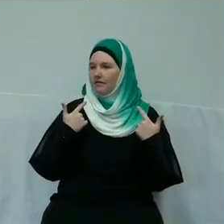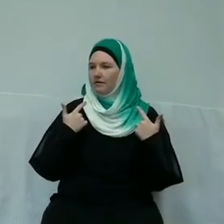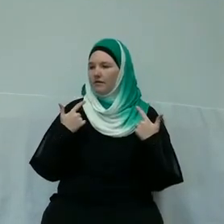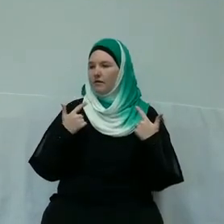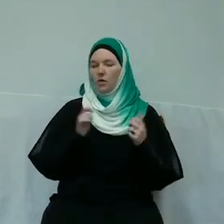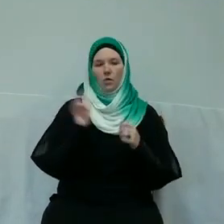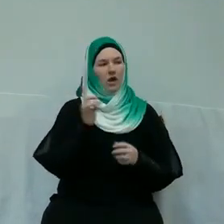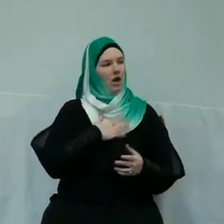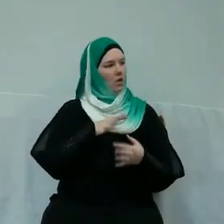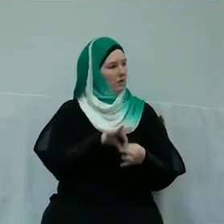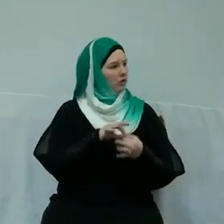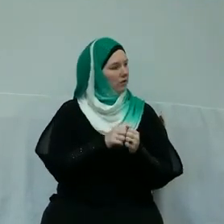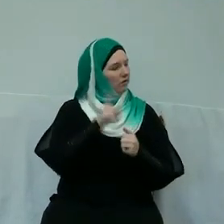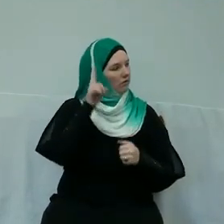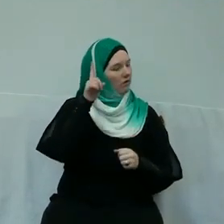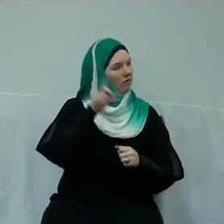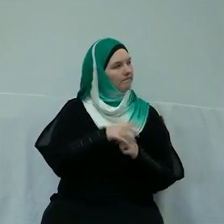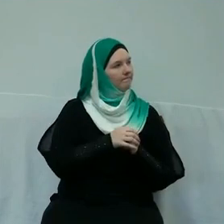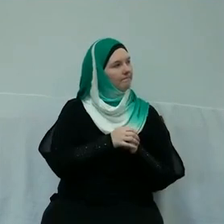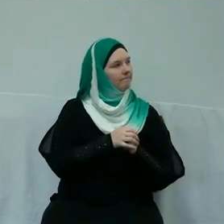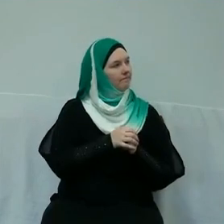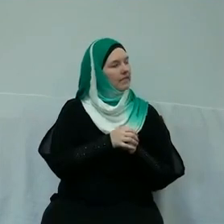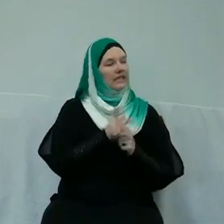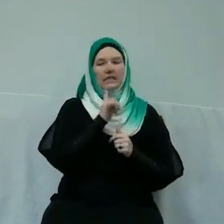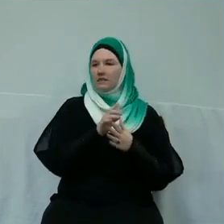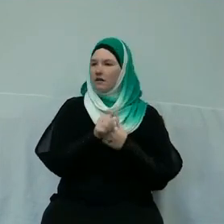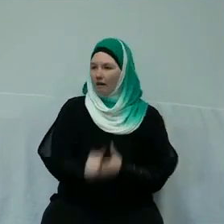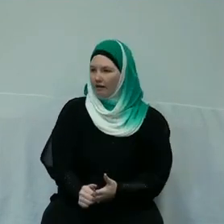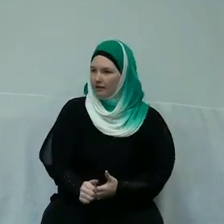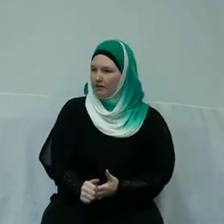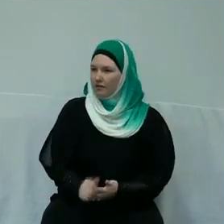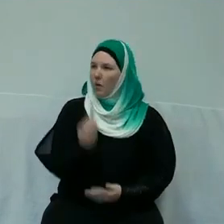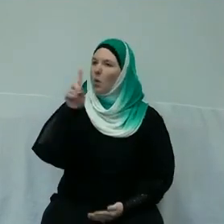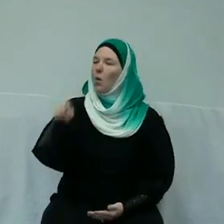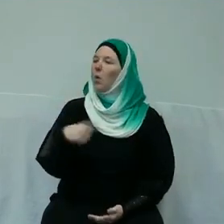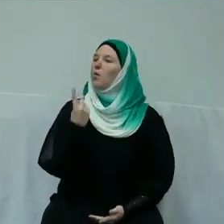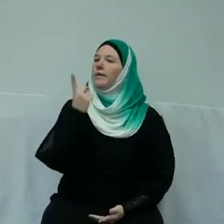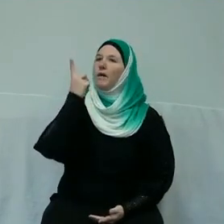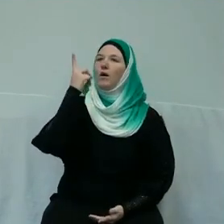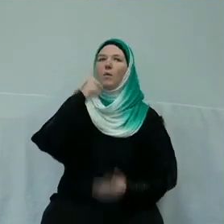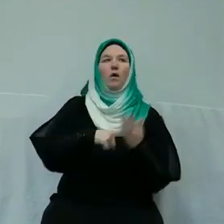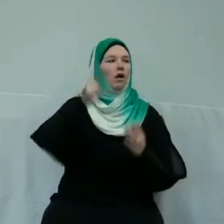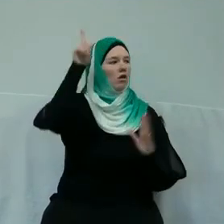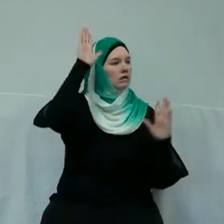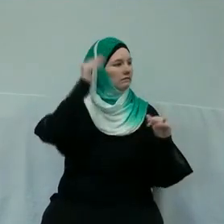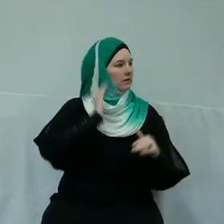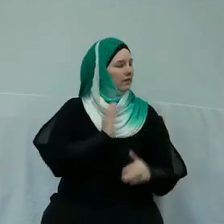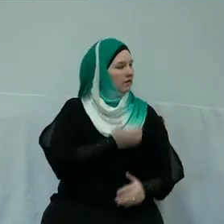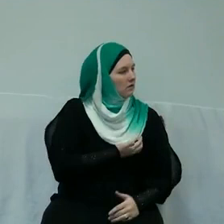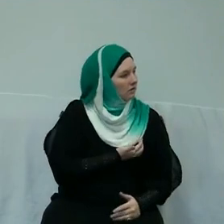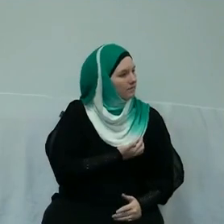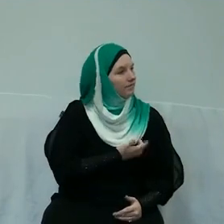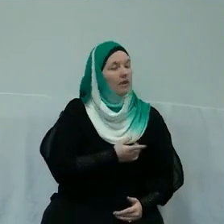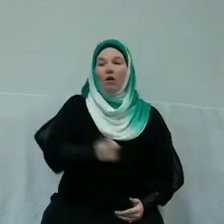our relationship with Allah is guided only by what Allah expects of us. Allah